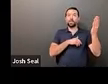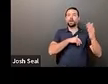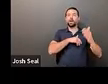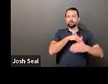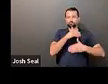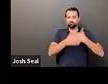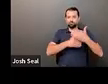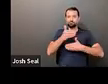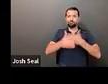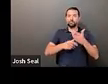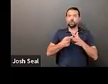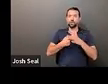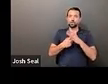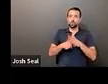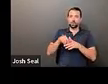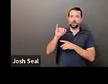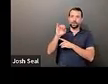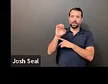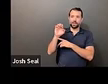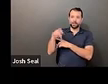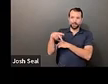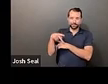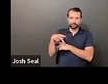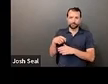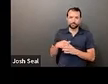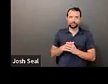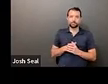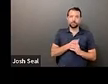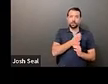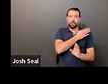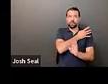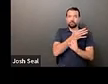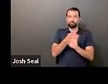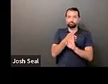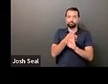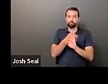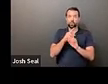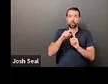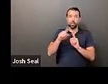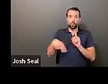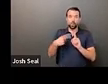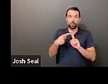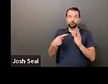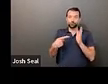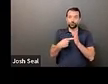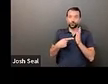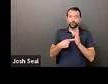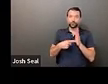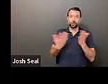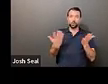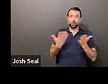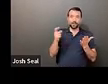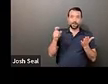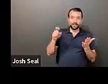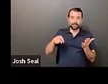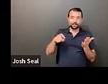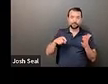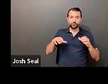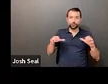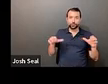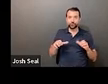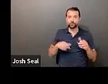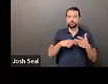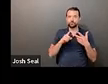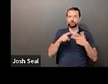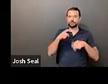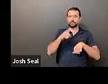implementation. What are the steps? What are the timelines? What do I need to do? And what are the timeframes in which I need